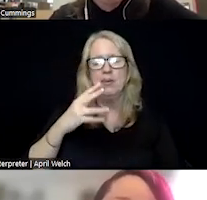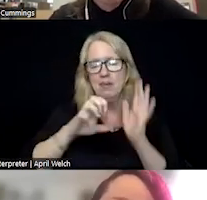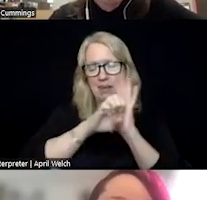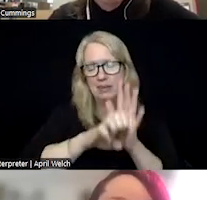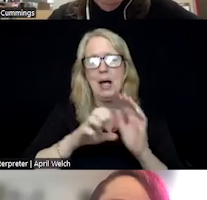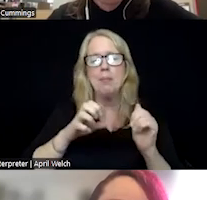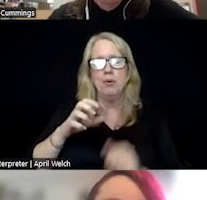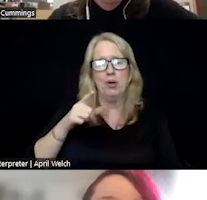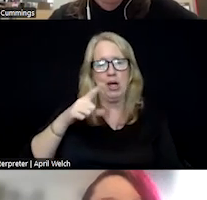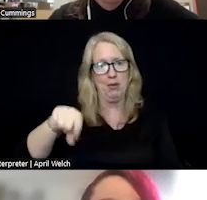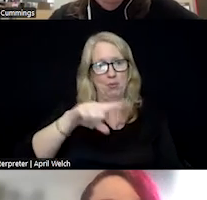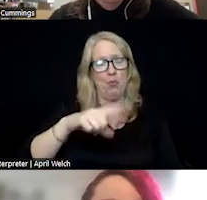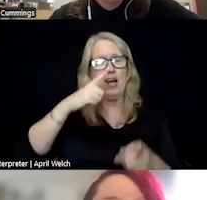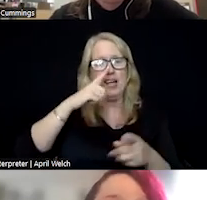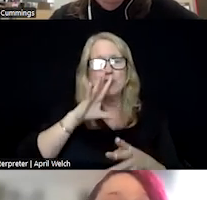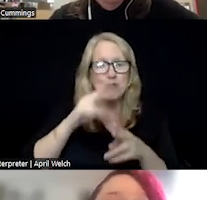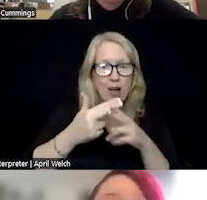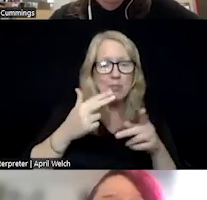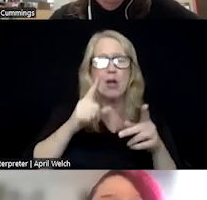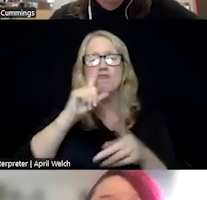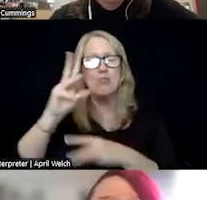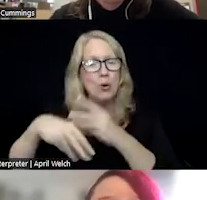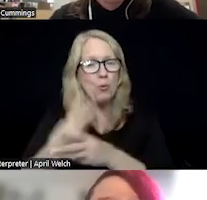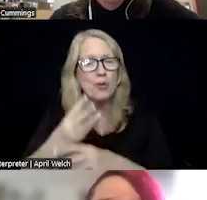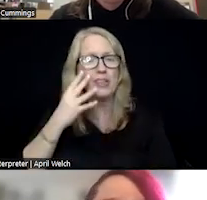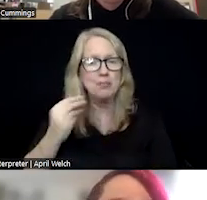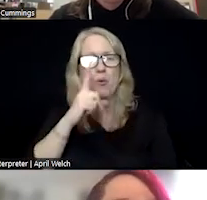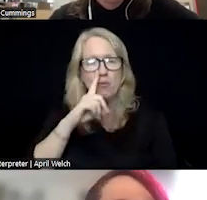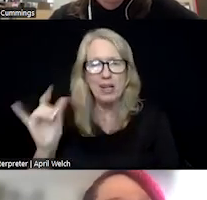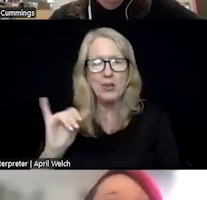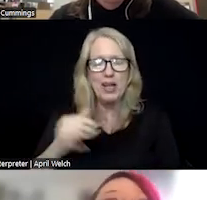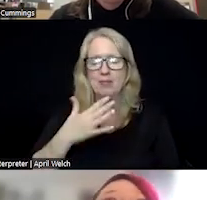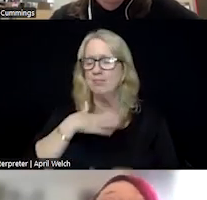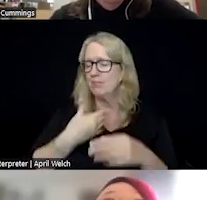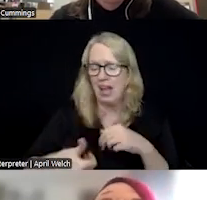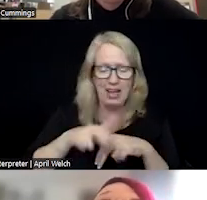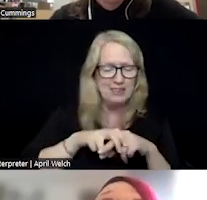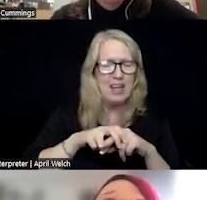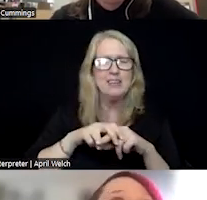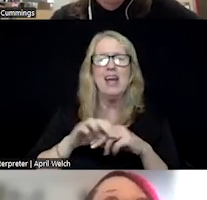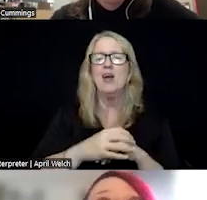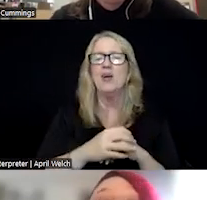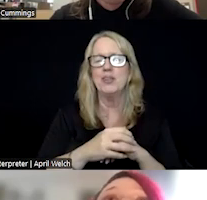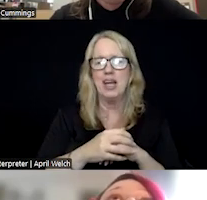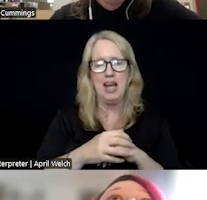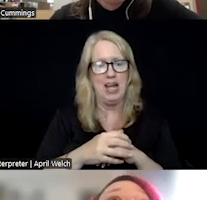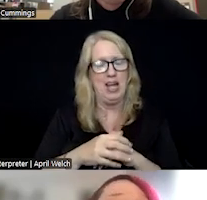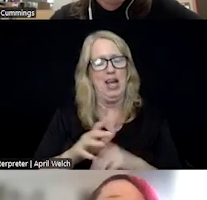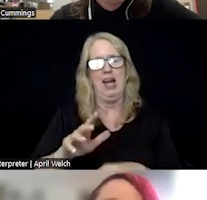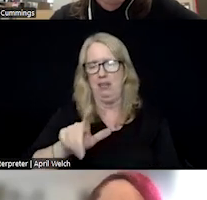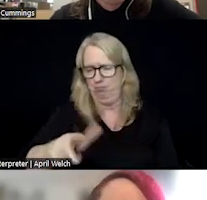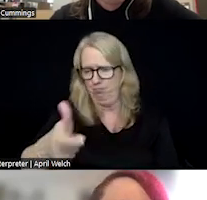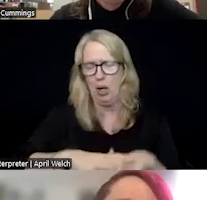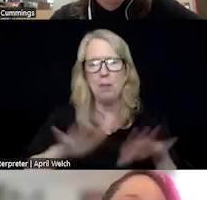is talking about looks like in the real world. I sat down, I turned on my computer,